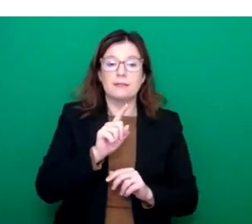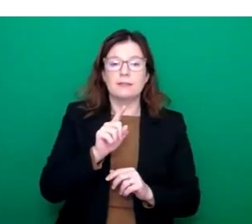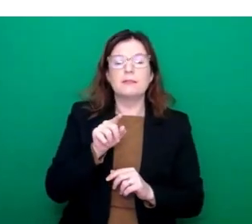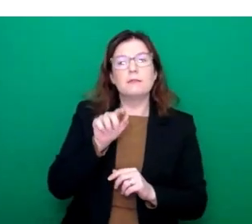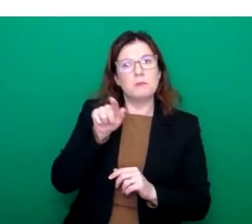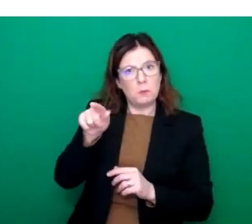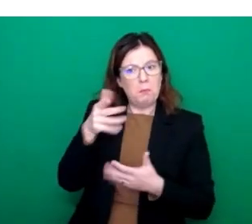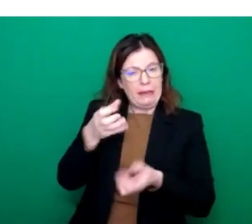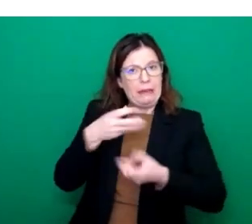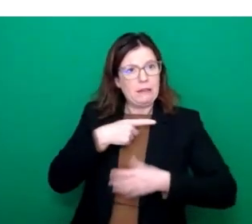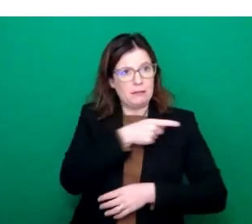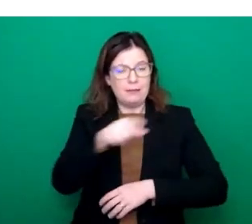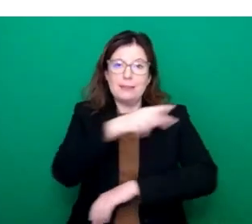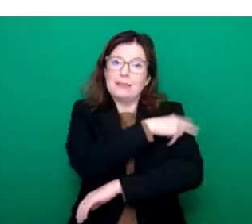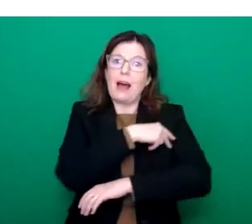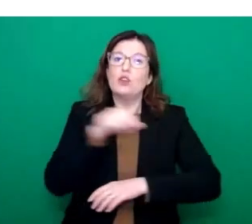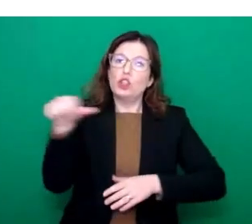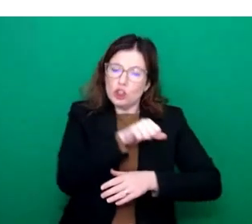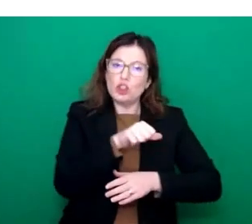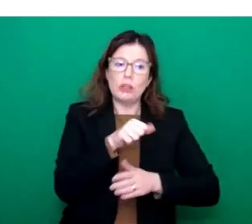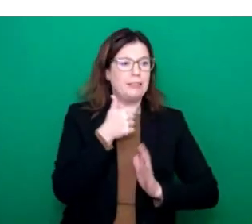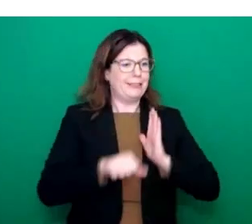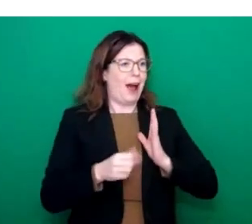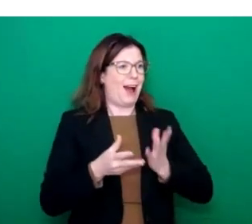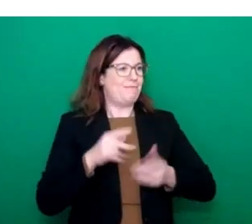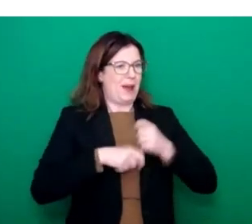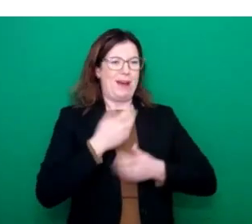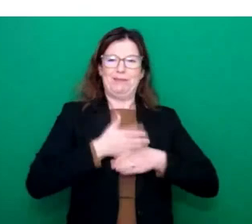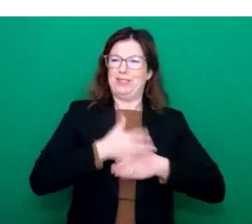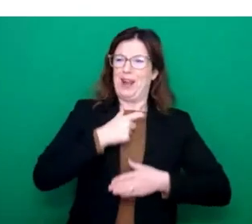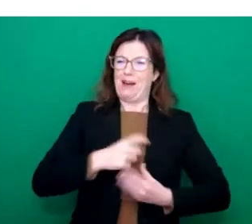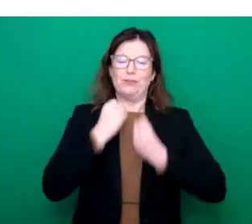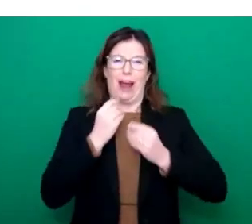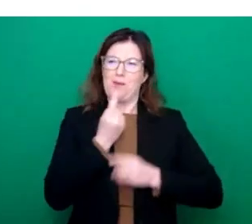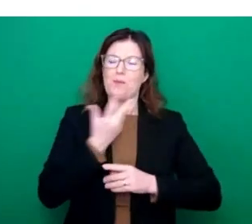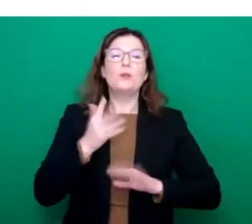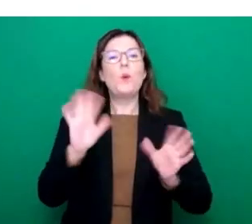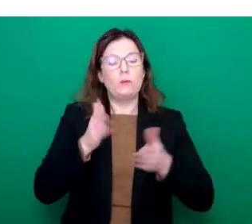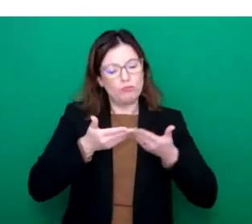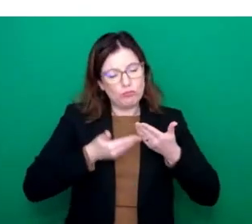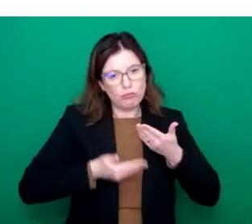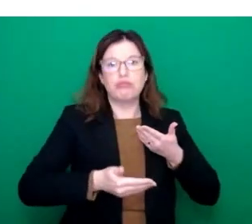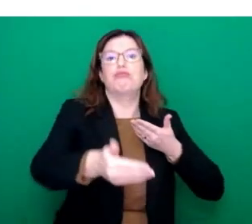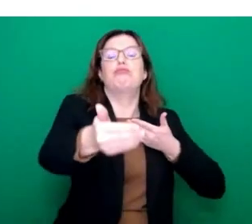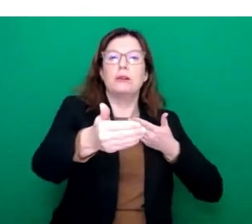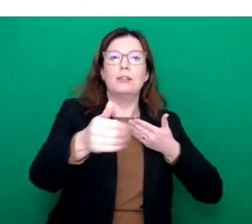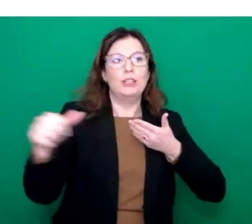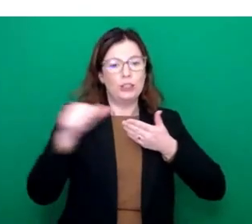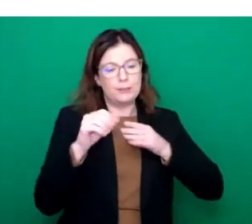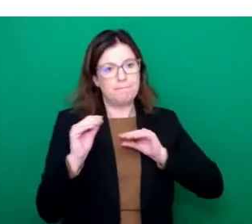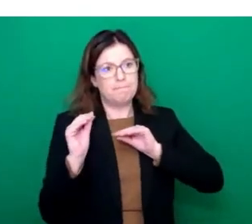actually a constancy in the training of individuals in their appreciation of the intersectionality